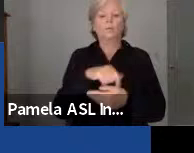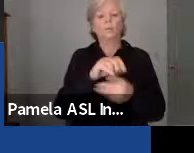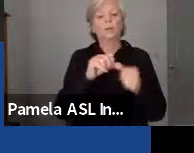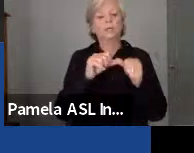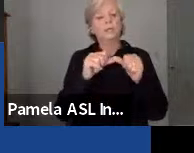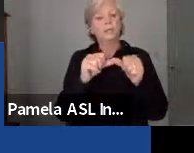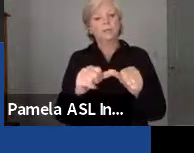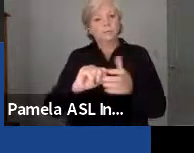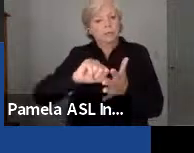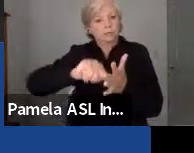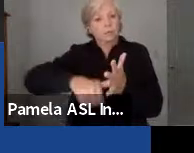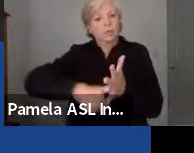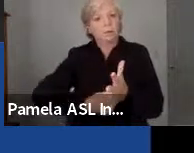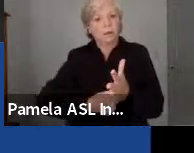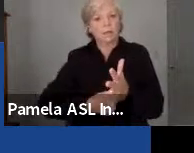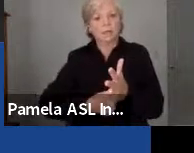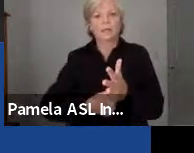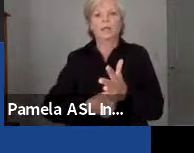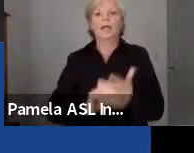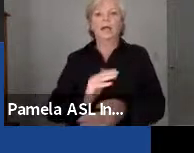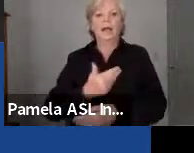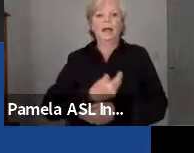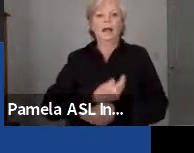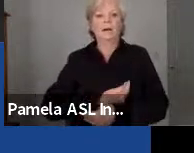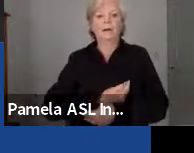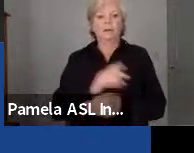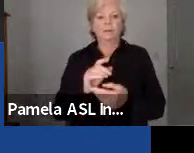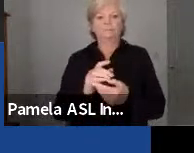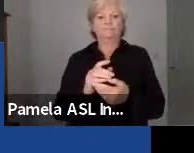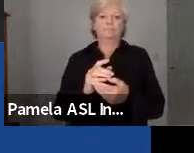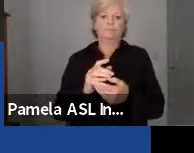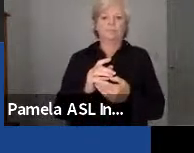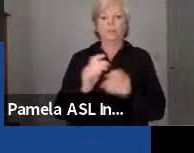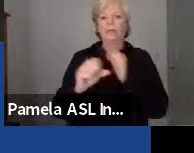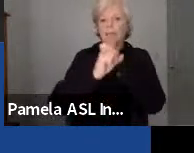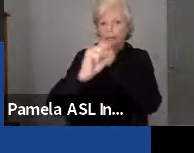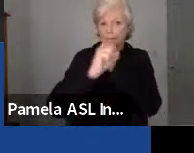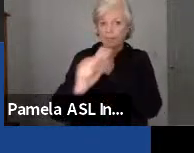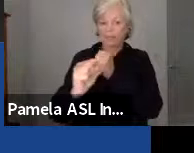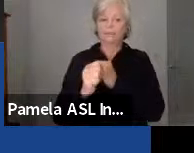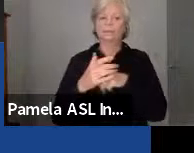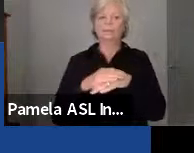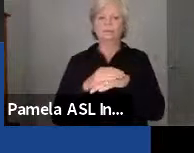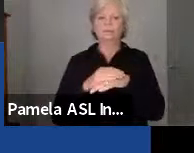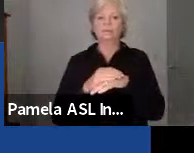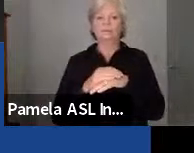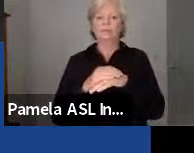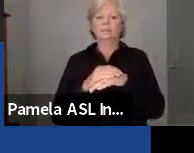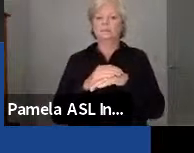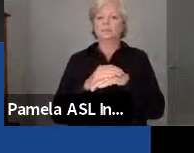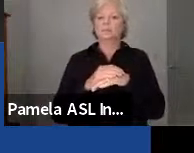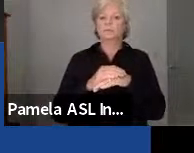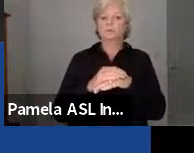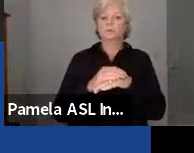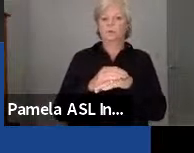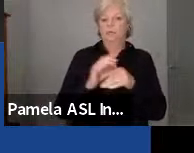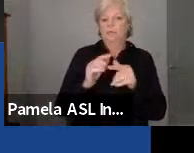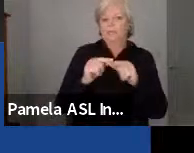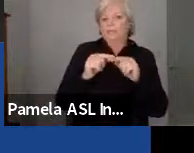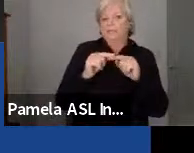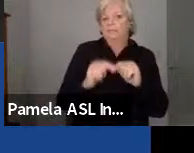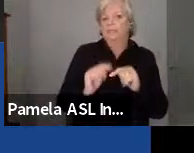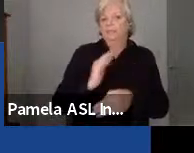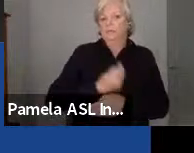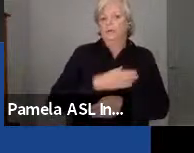iterate our and change our campaign based upon the data that we use across all